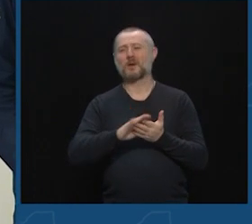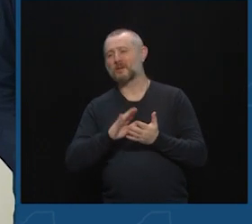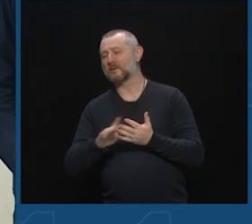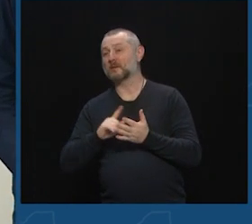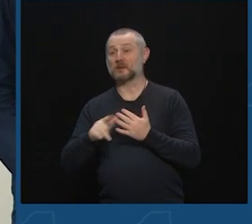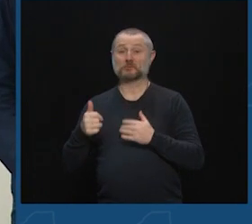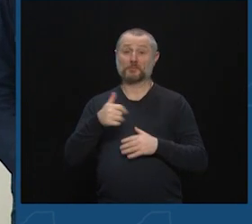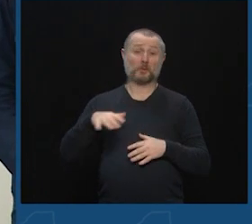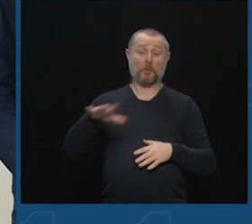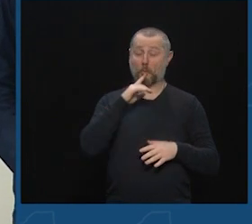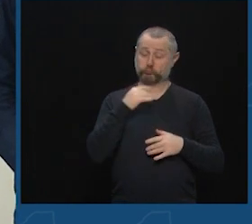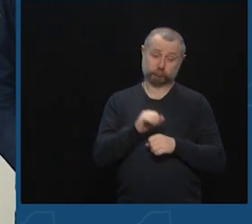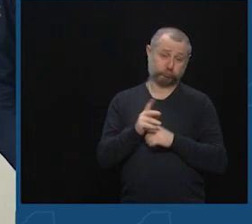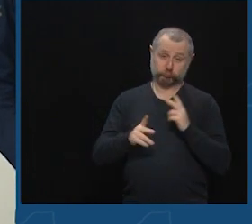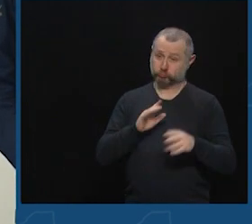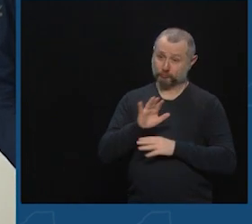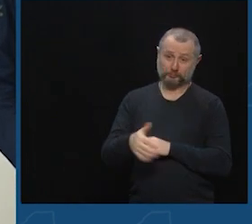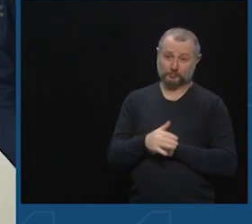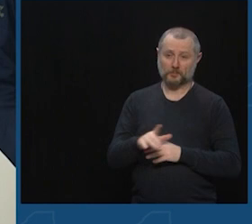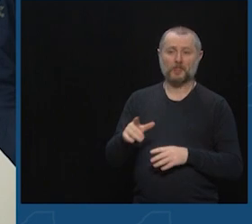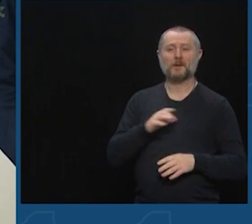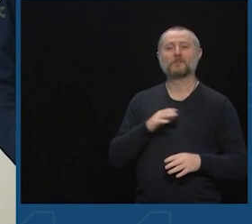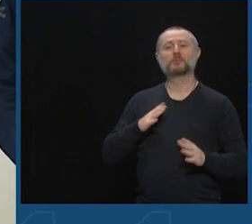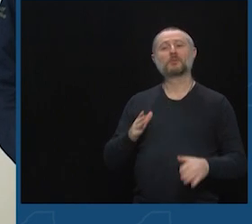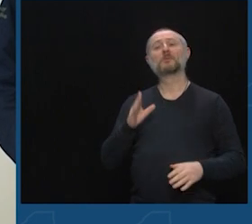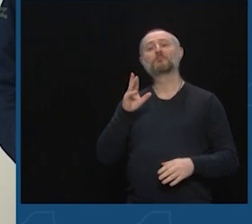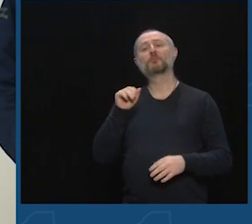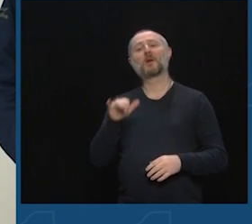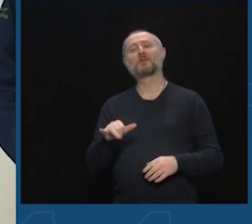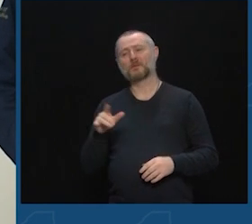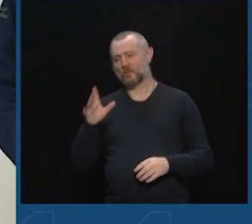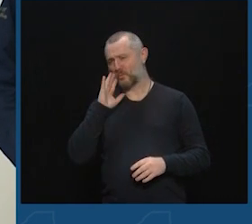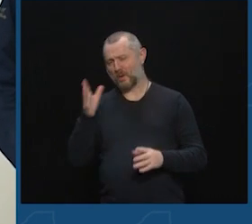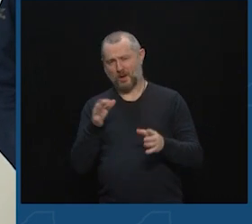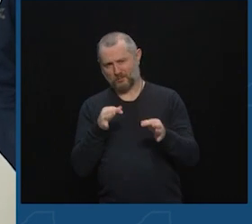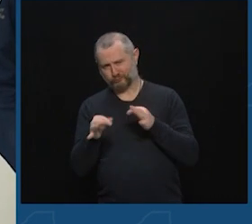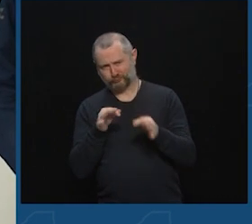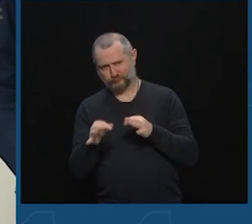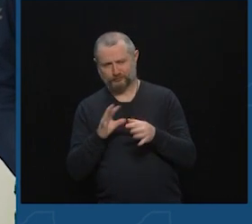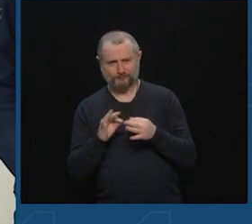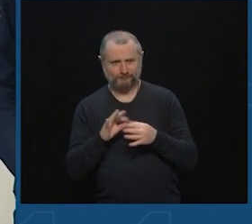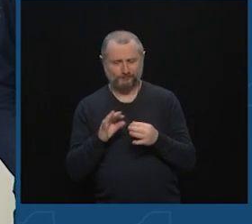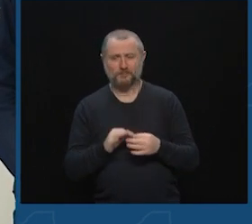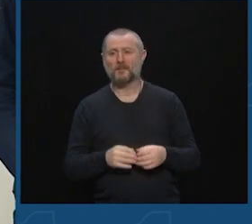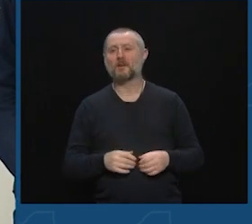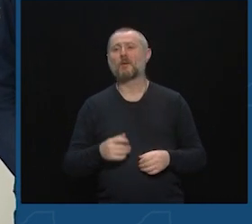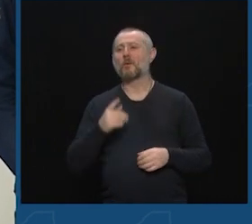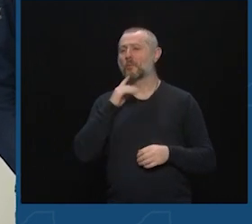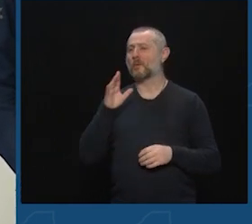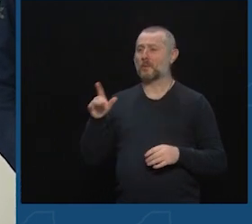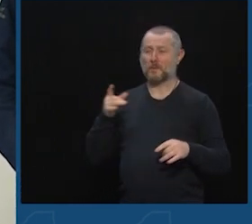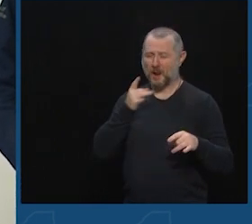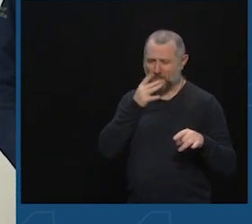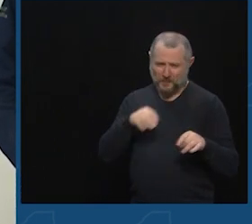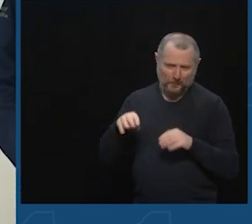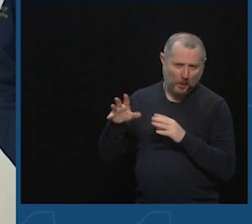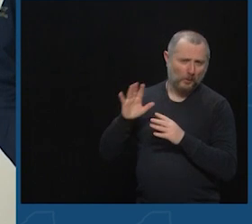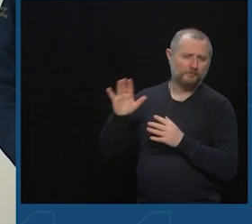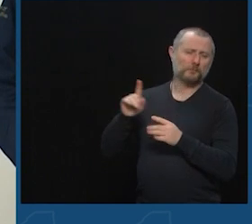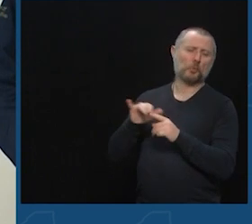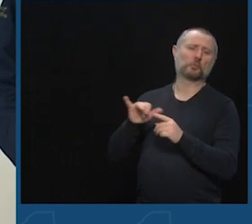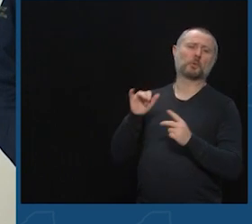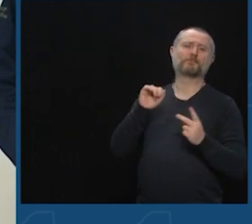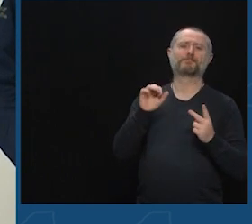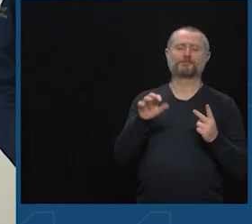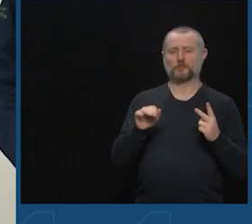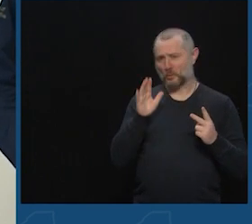and Jackie Bray will describe that as well. So we're feeling good about the restoration of power. Continue to do what I asked people to do when I was covered talking